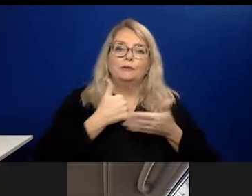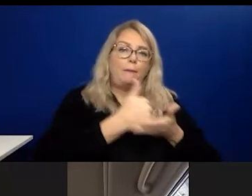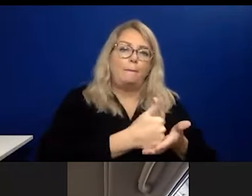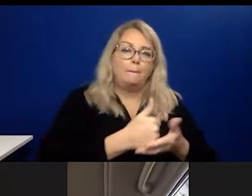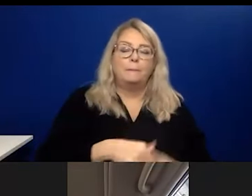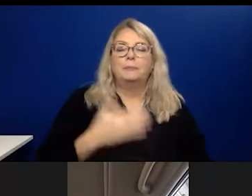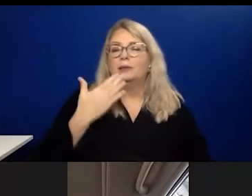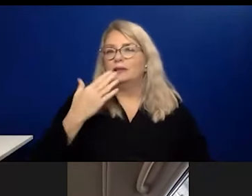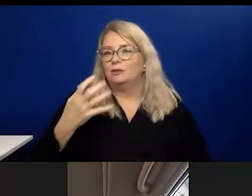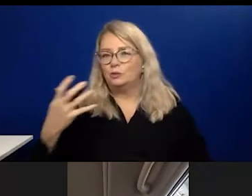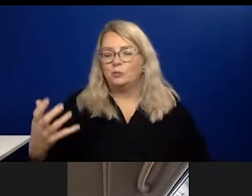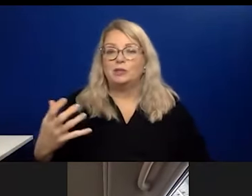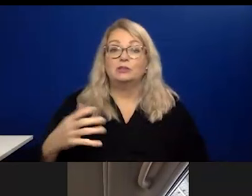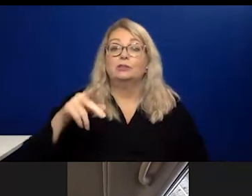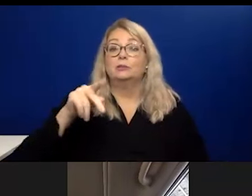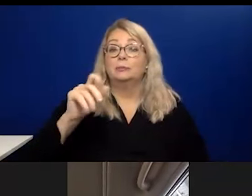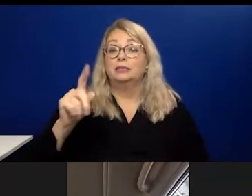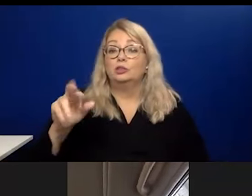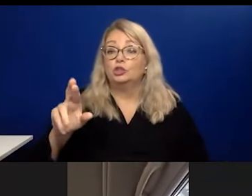much. Is Peter here?